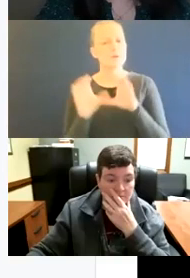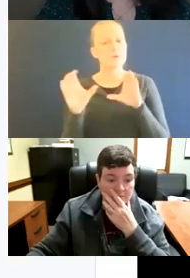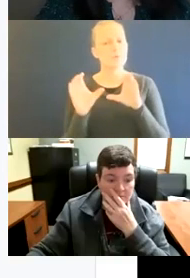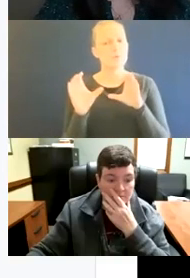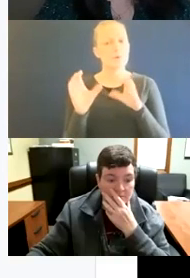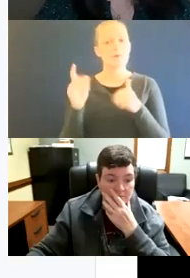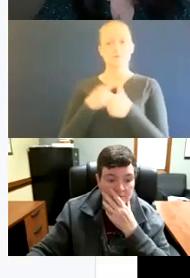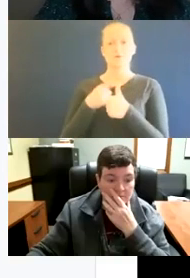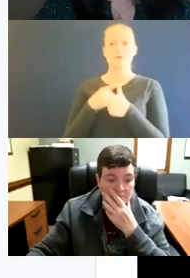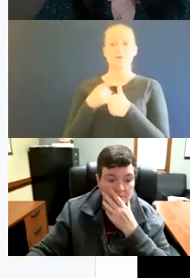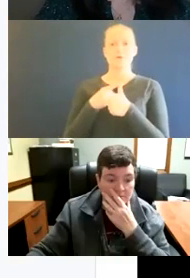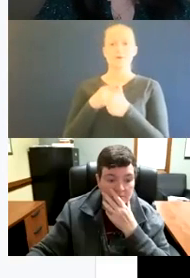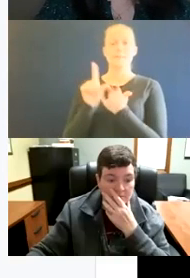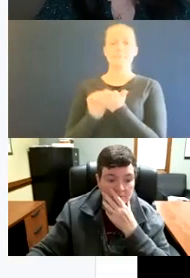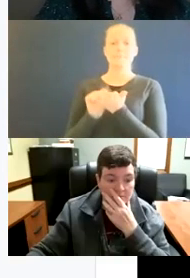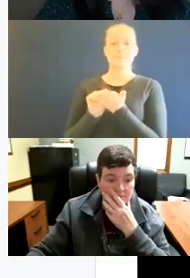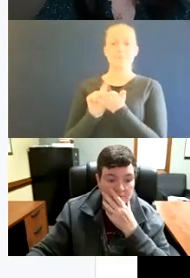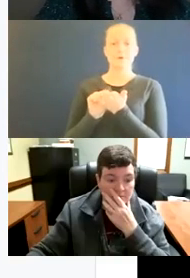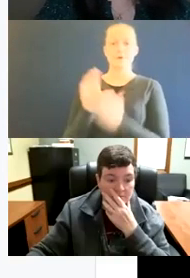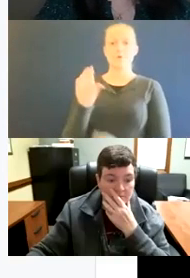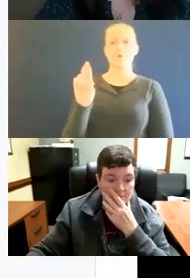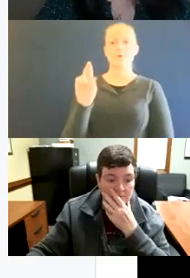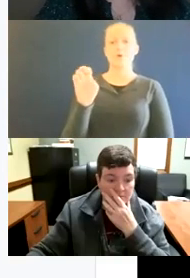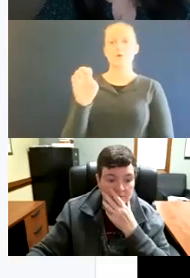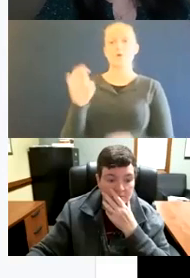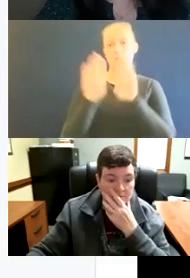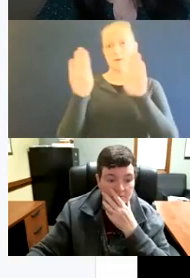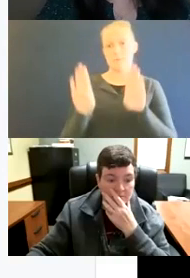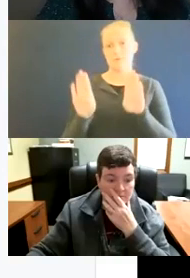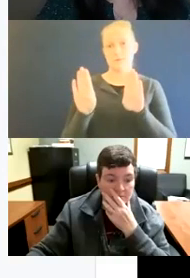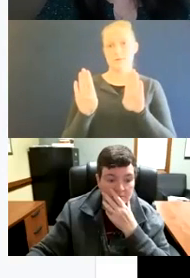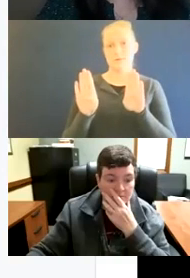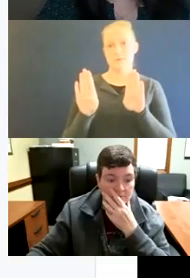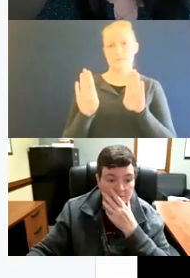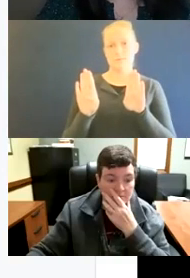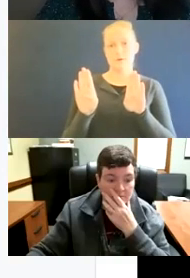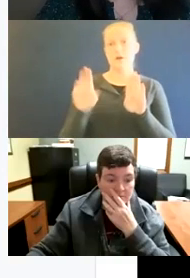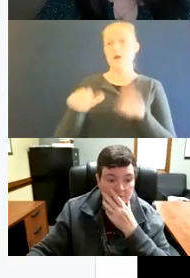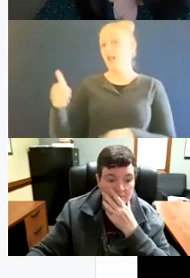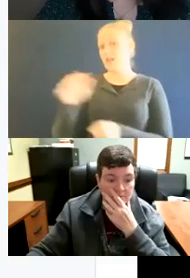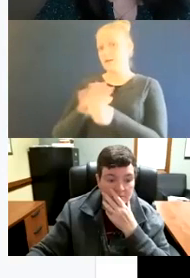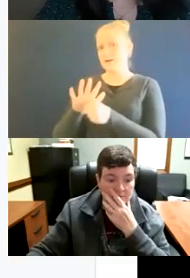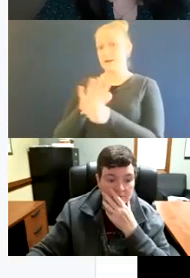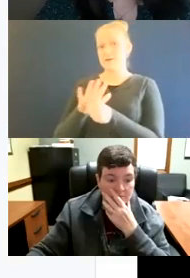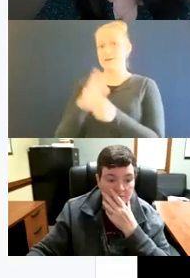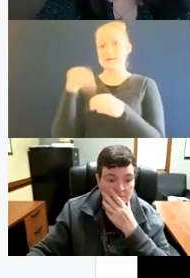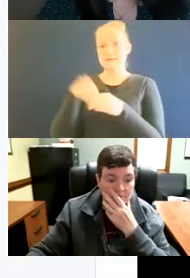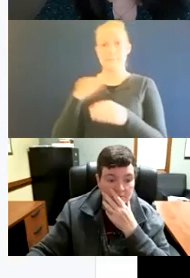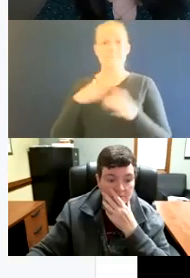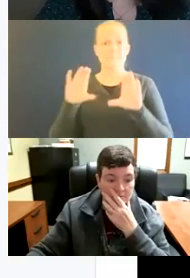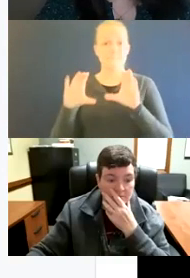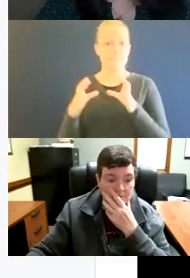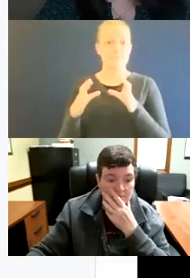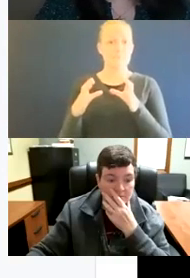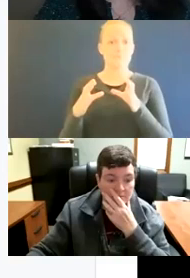print out that main core board and some other boards for the centers in my classroom. Then as an example, moving to